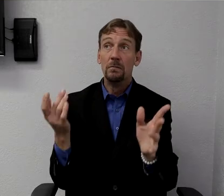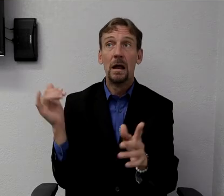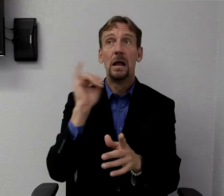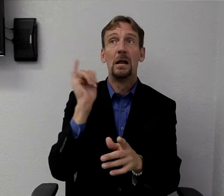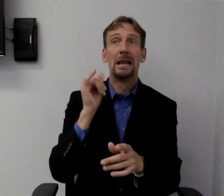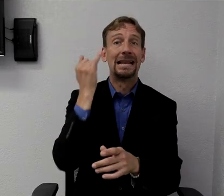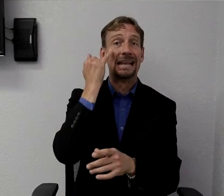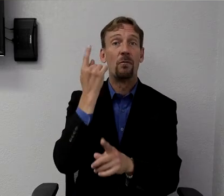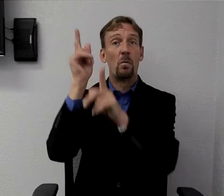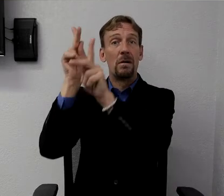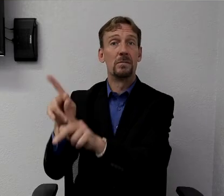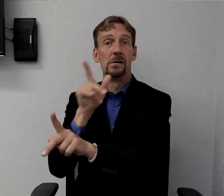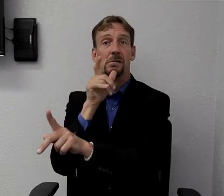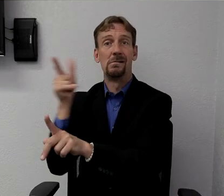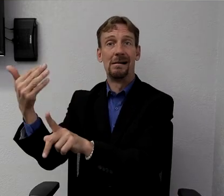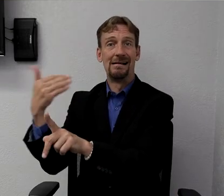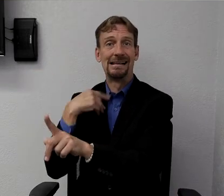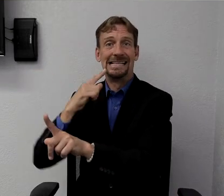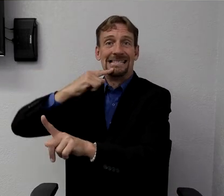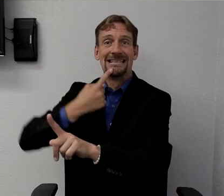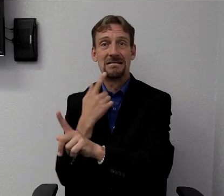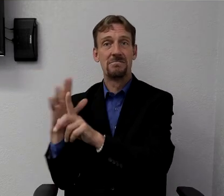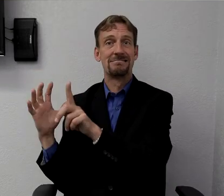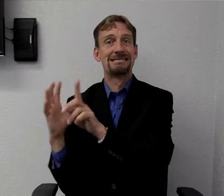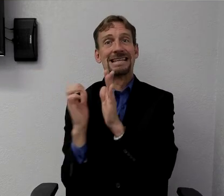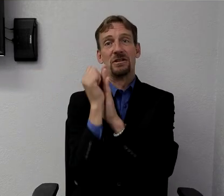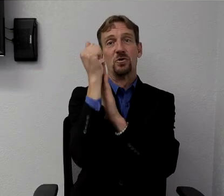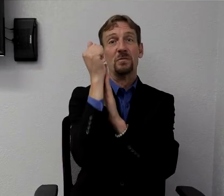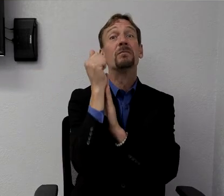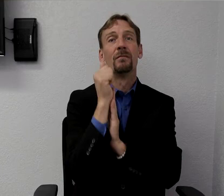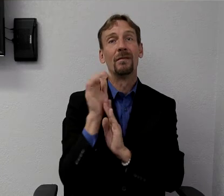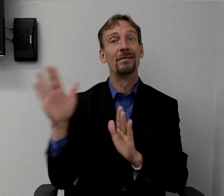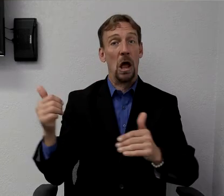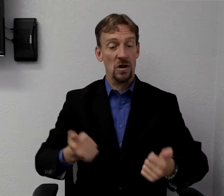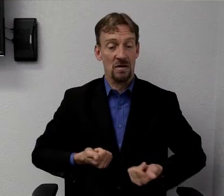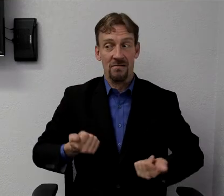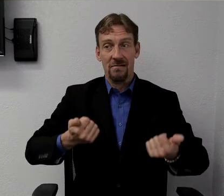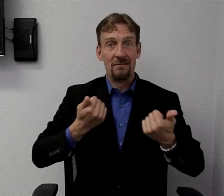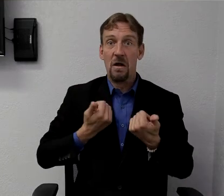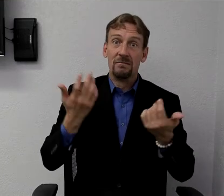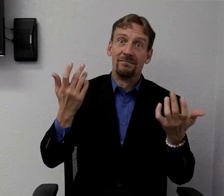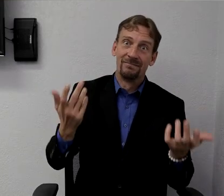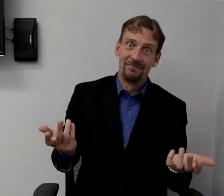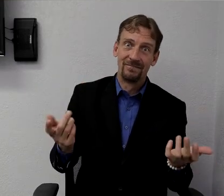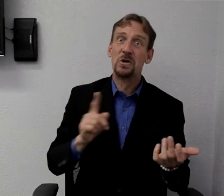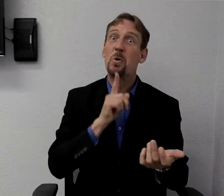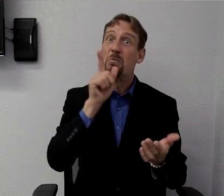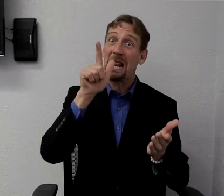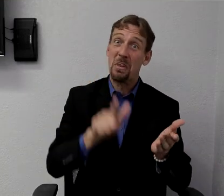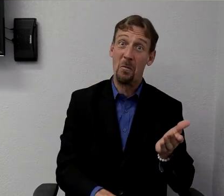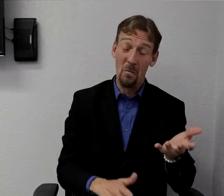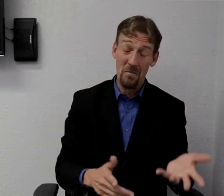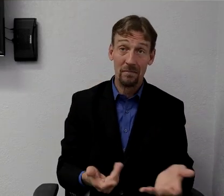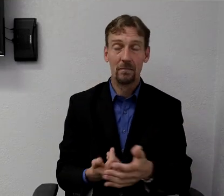and the survival rate was, incredibly low. You would